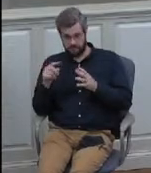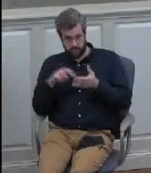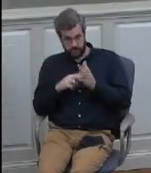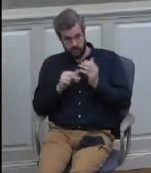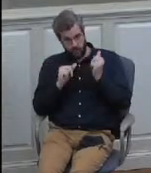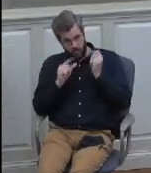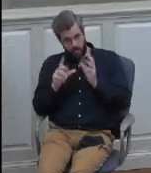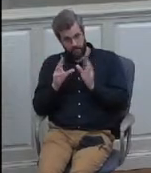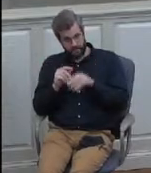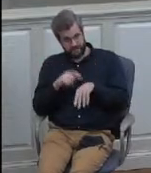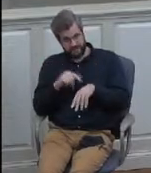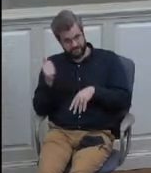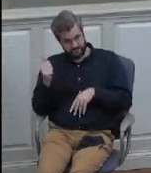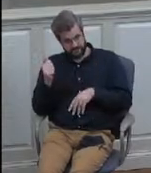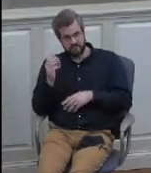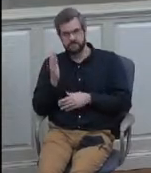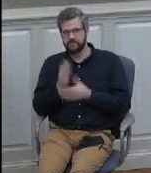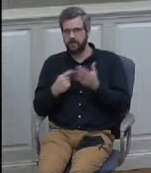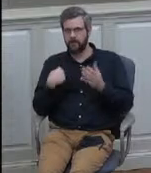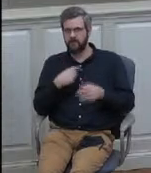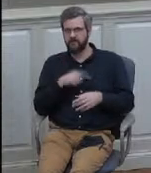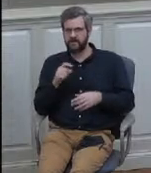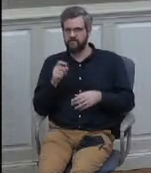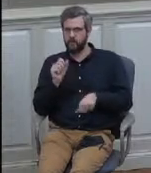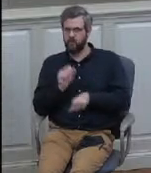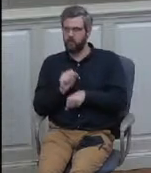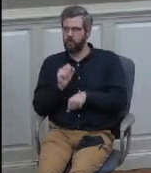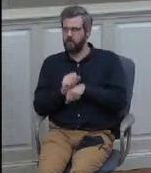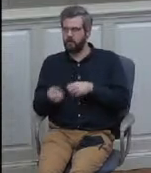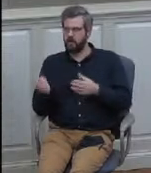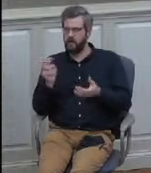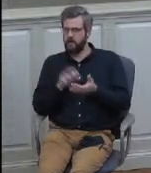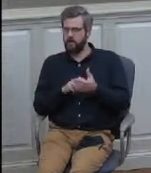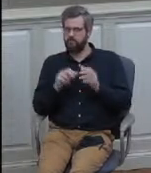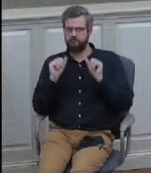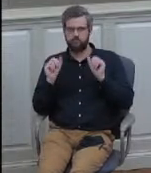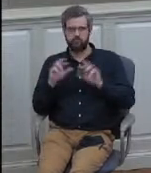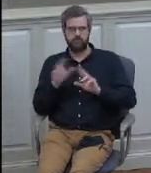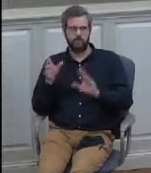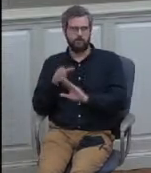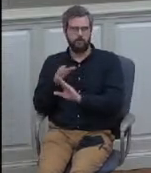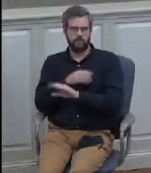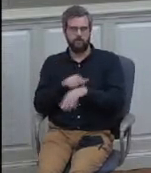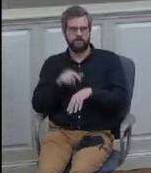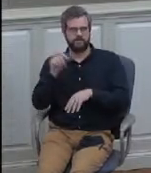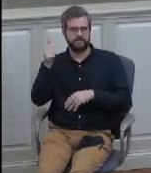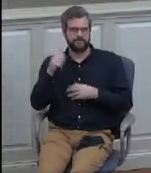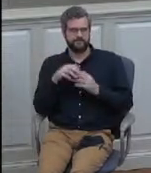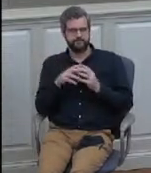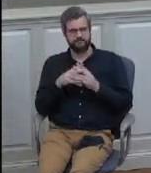Some of us have to work and get up and get going before 10 o'clock.